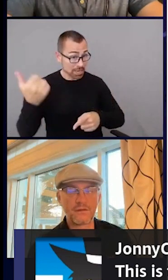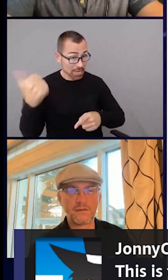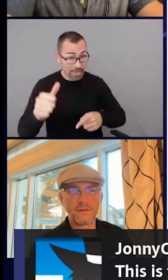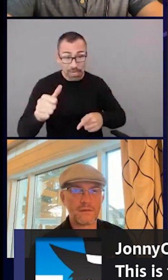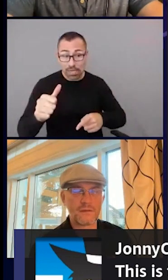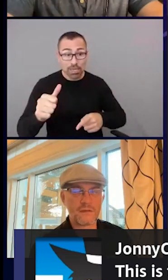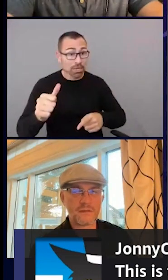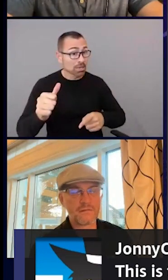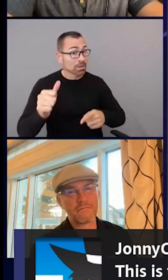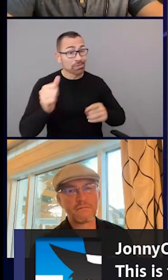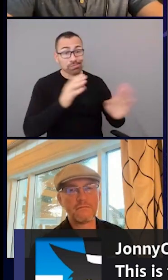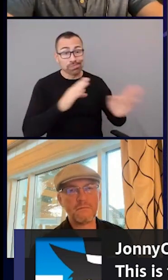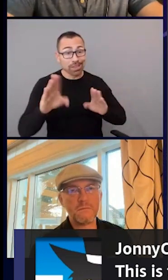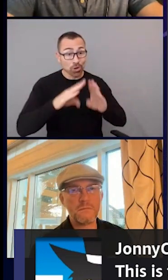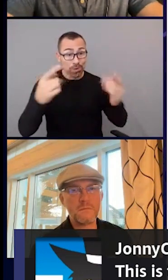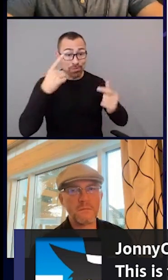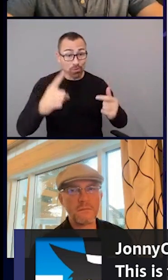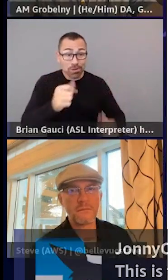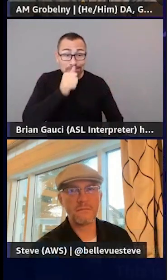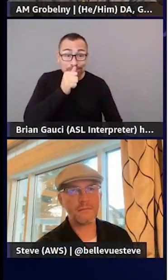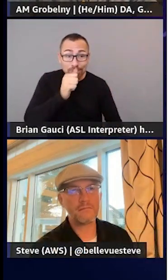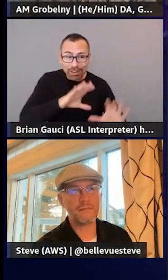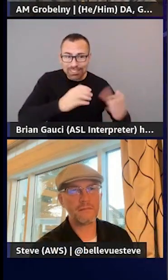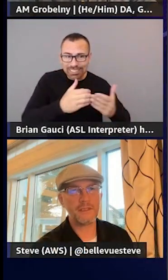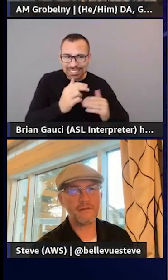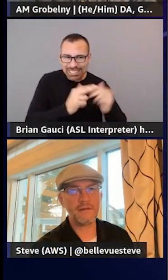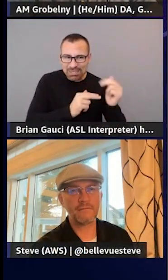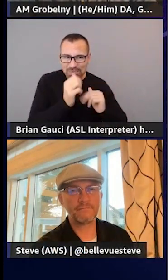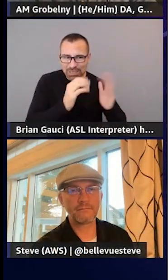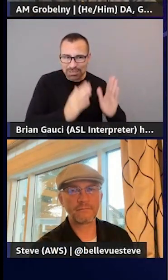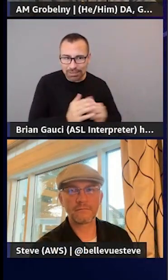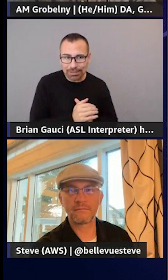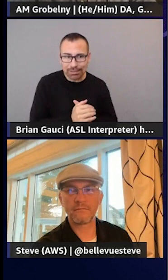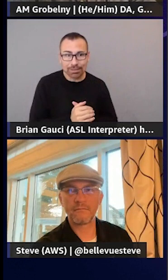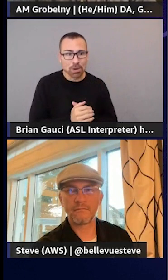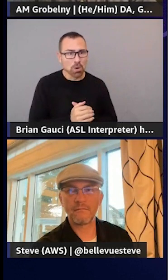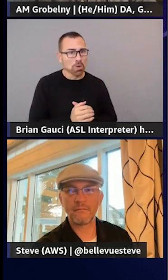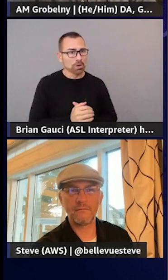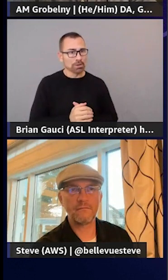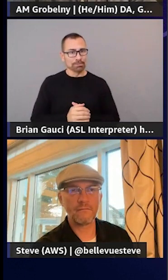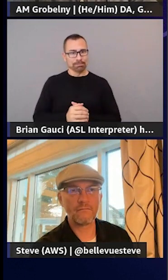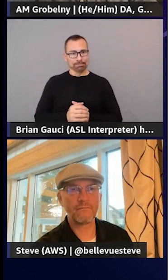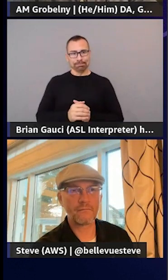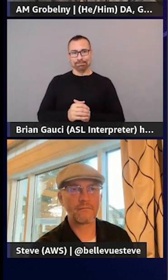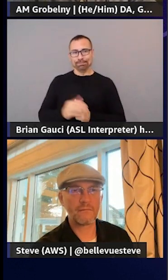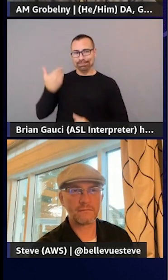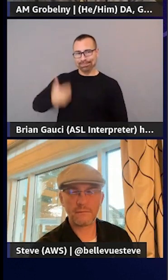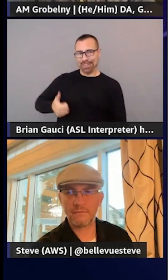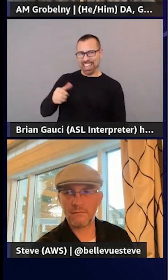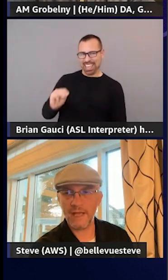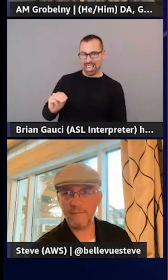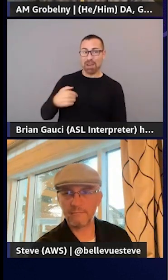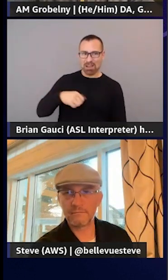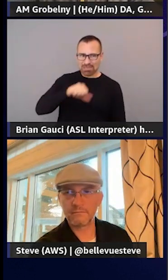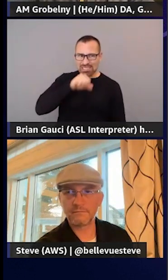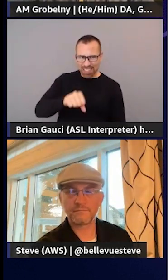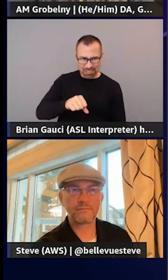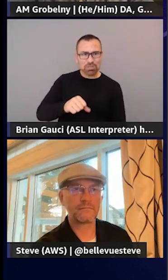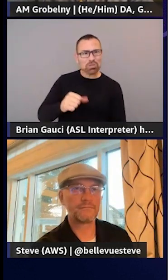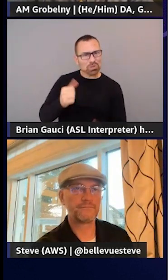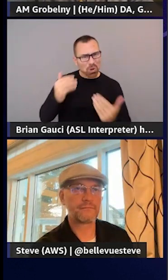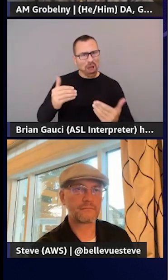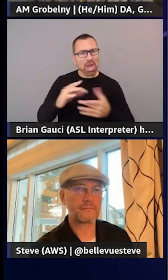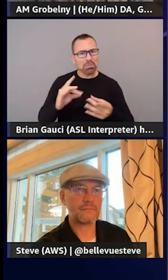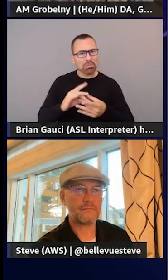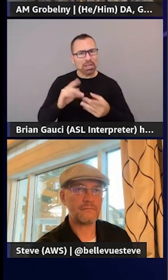builders? Ooh, talk to me. Send me a message. I'd love to. We currently,